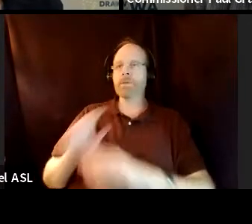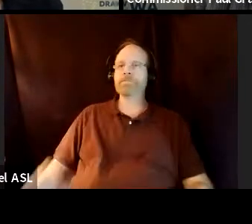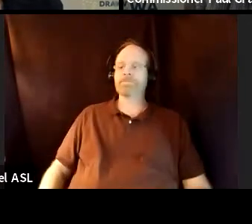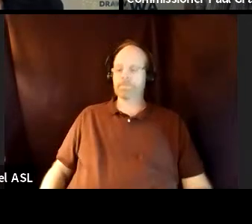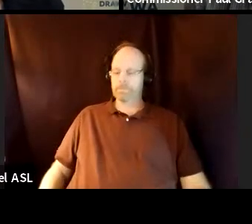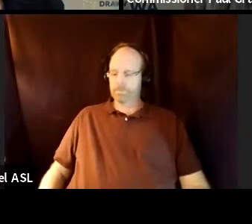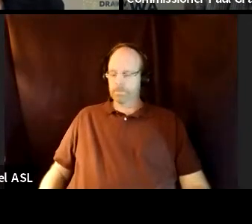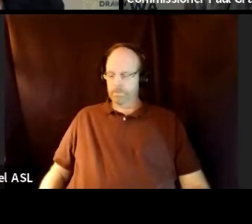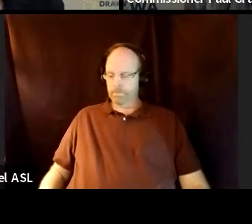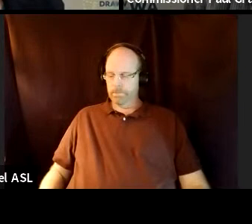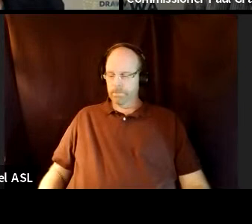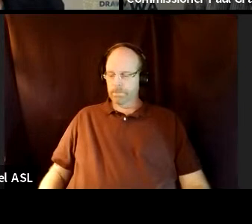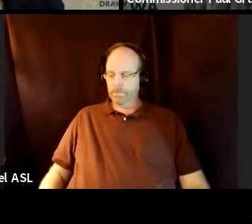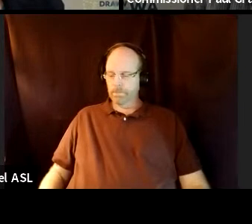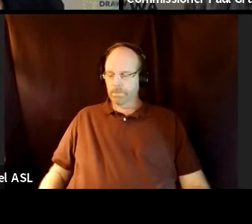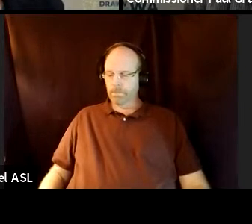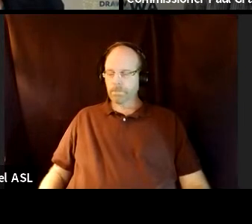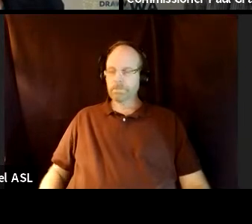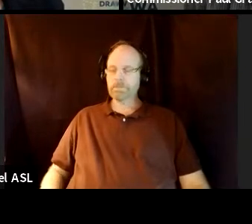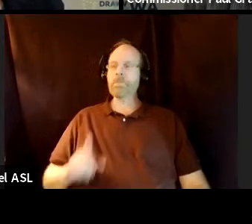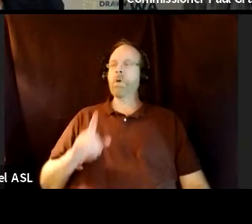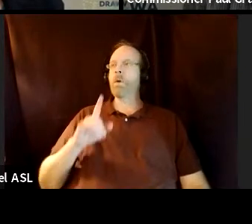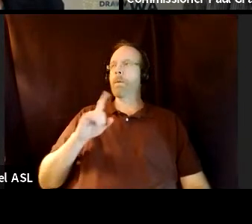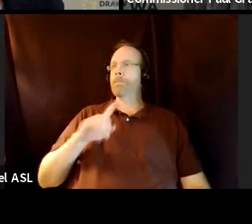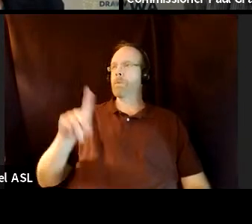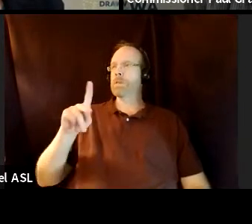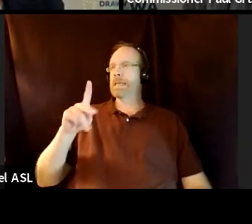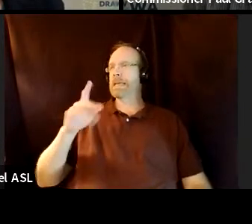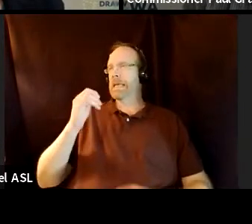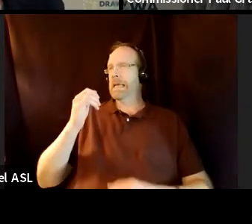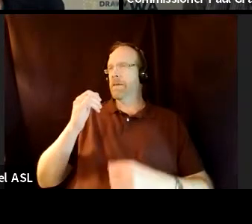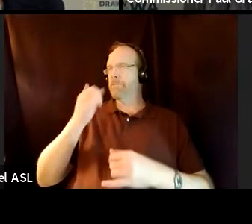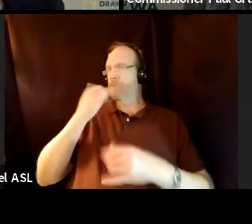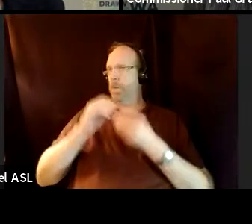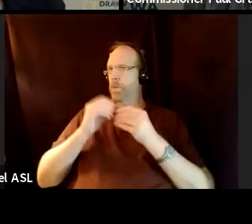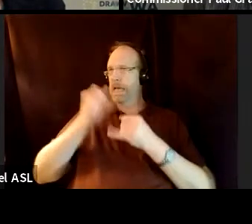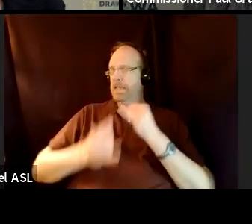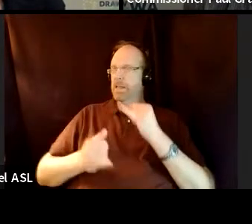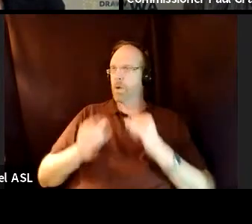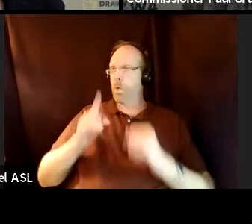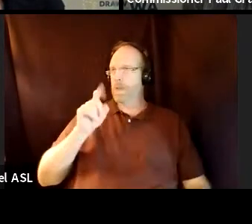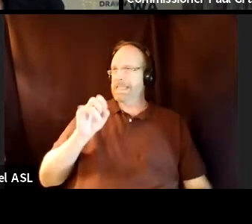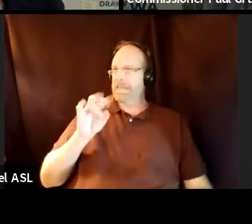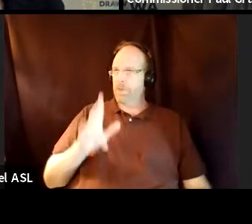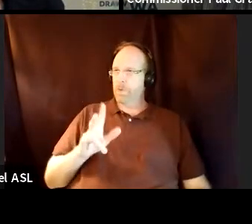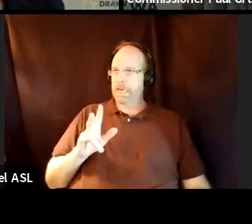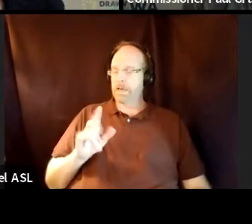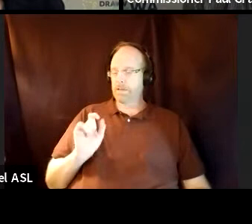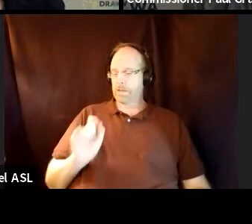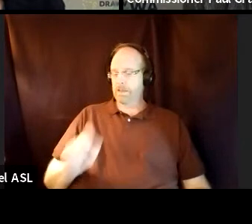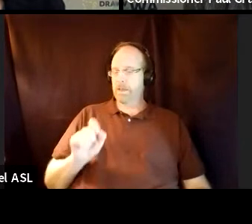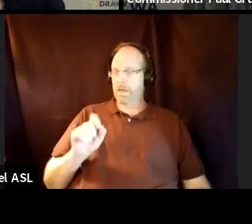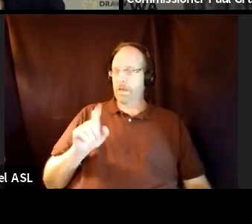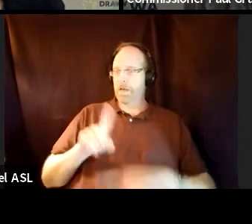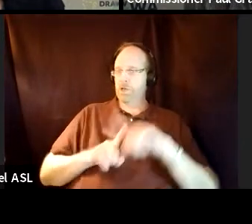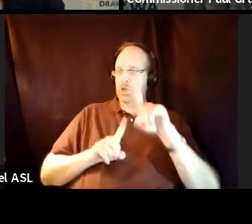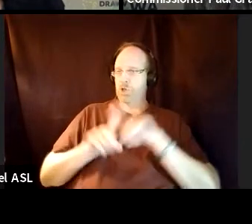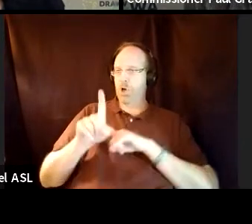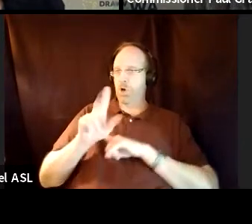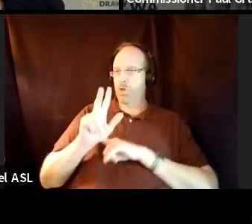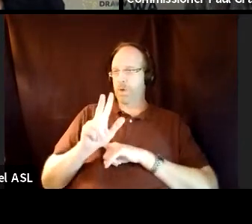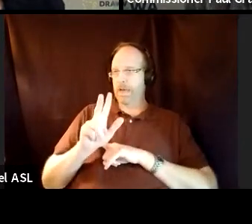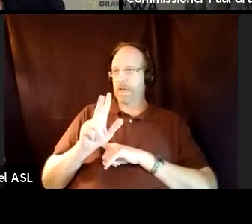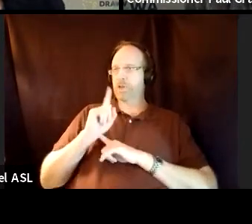The call-in panelist with the phone number ending in 173, if you can hit *6 to unmute yourself, and please begin your testimony.